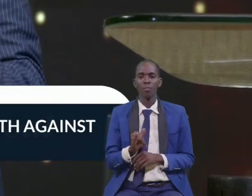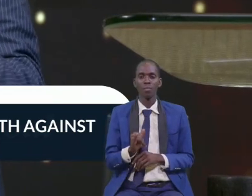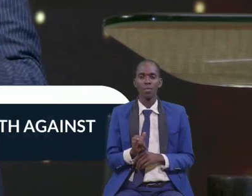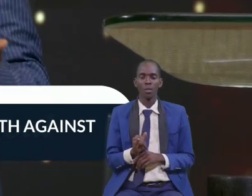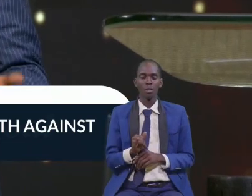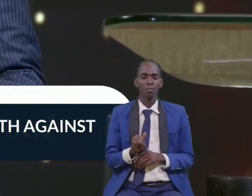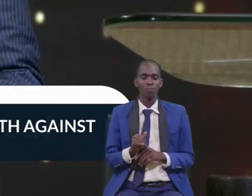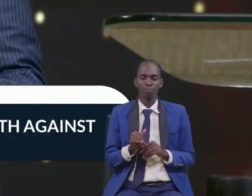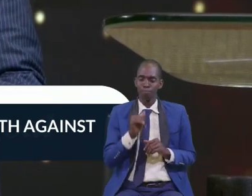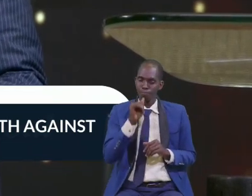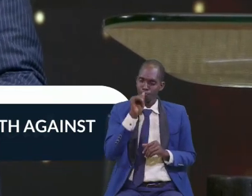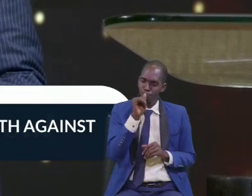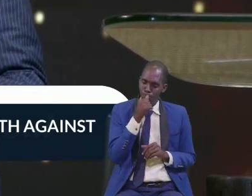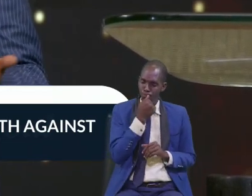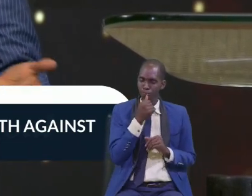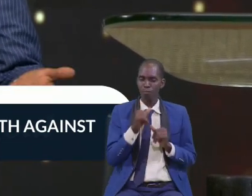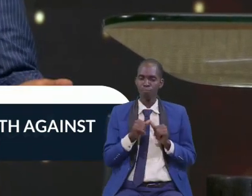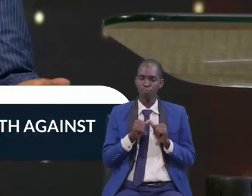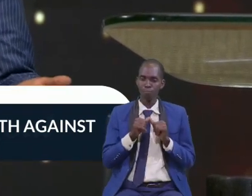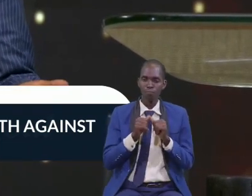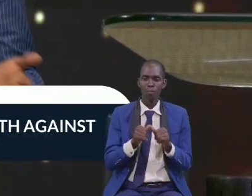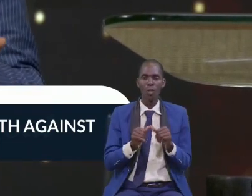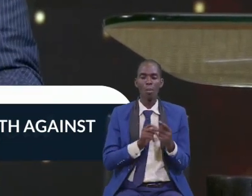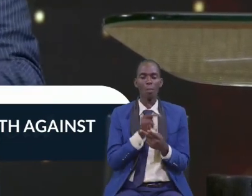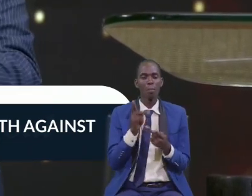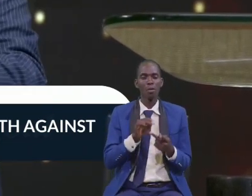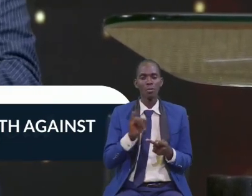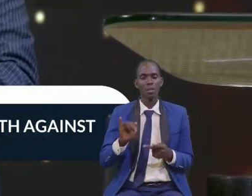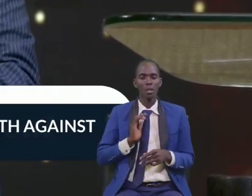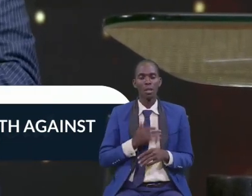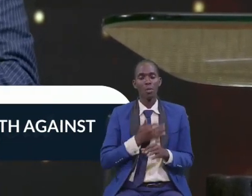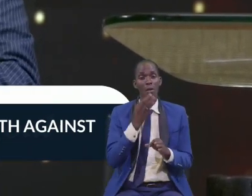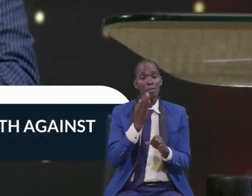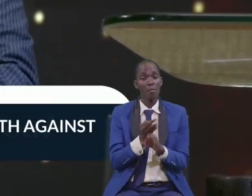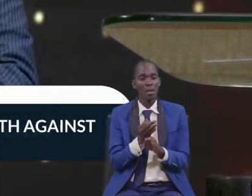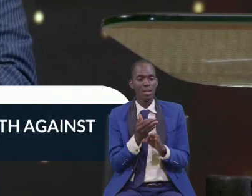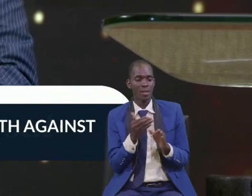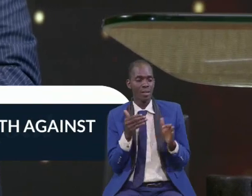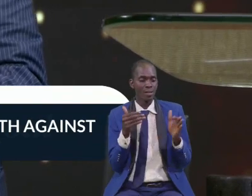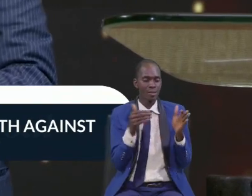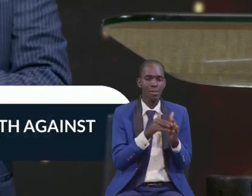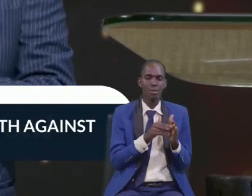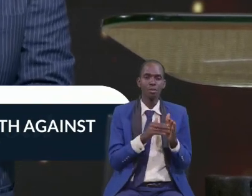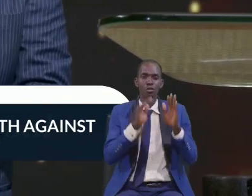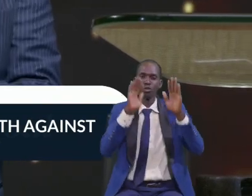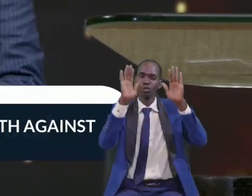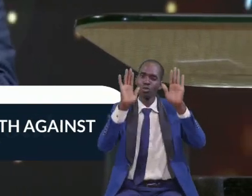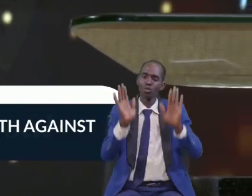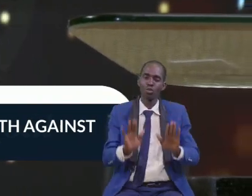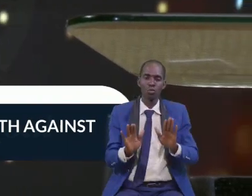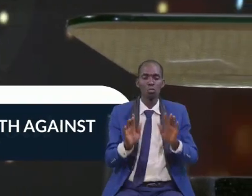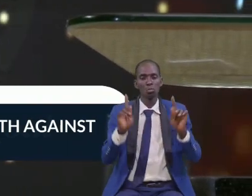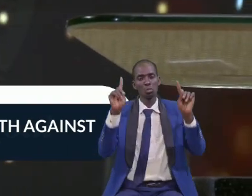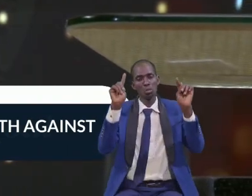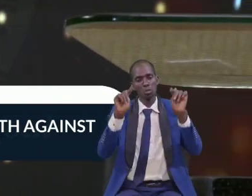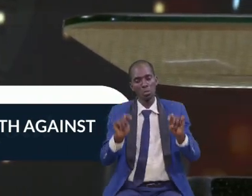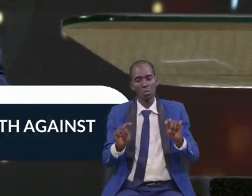perseveringly perfecting our faith against tribulations. It tells